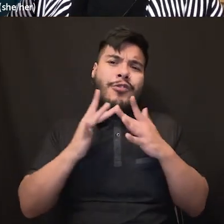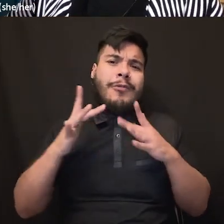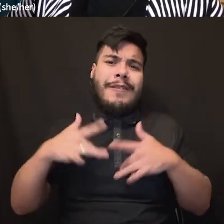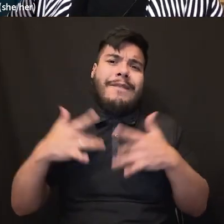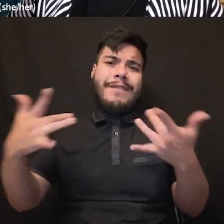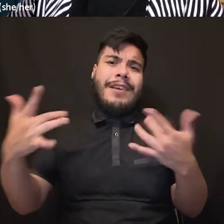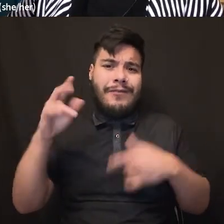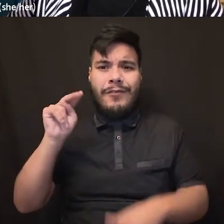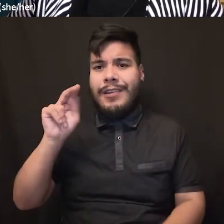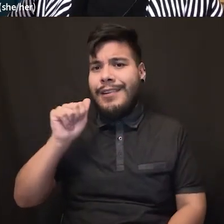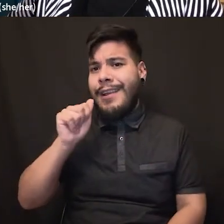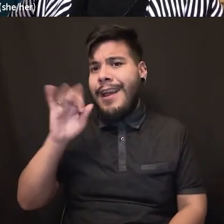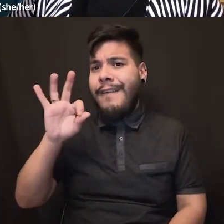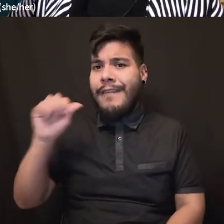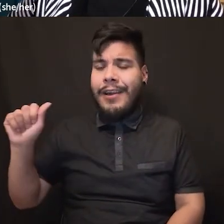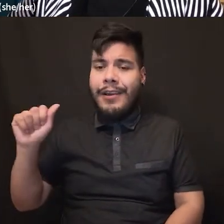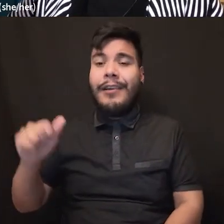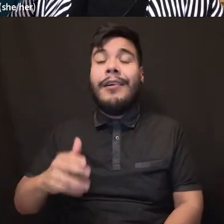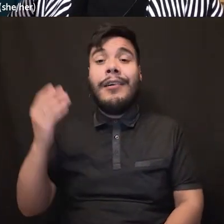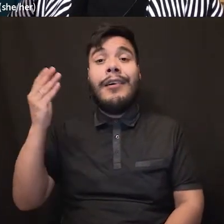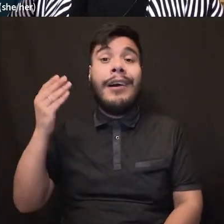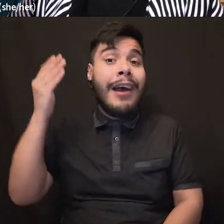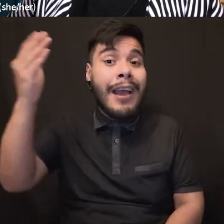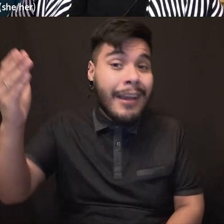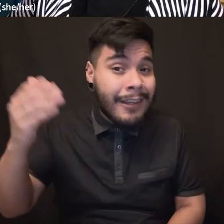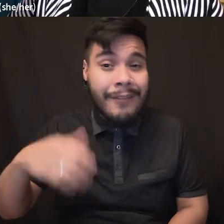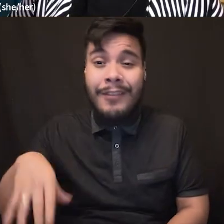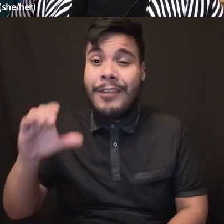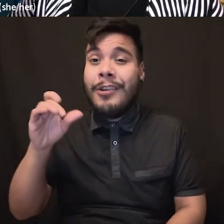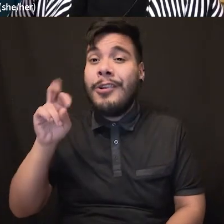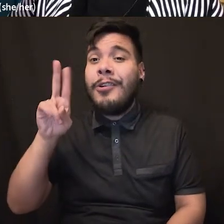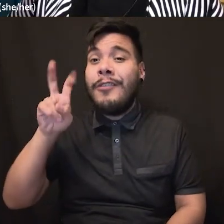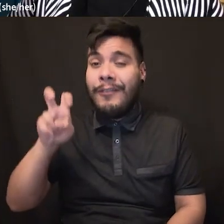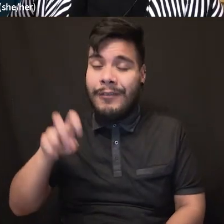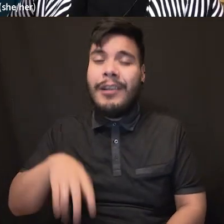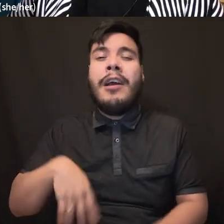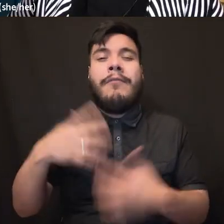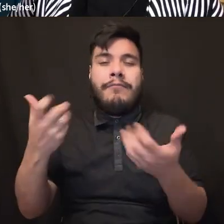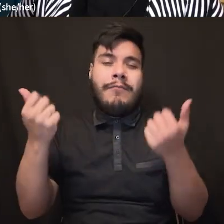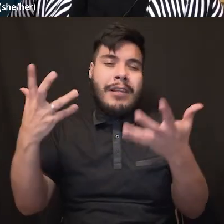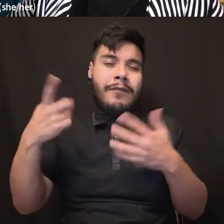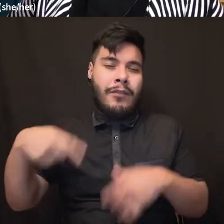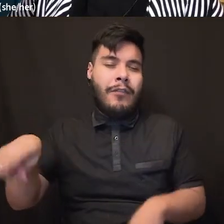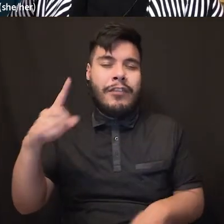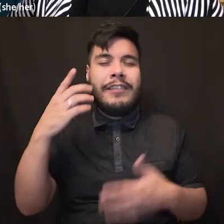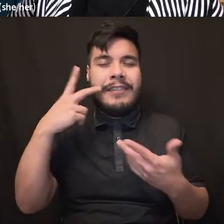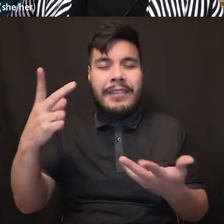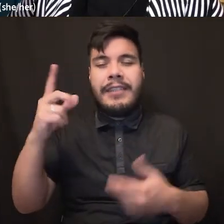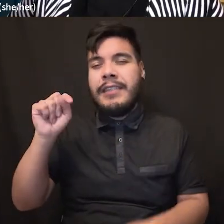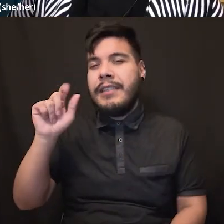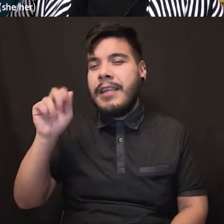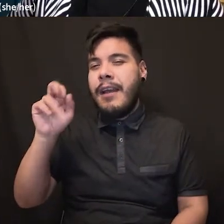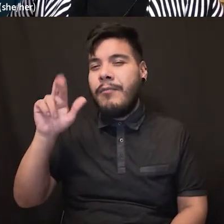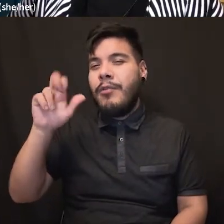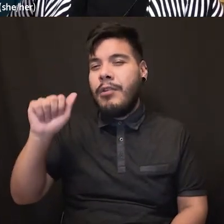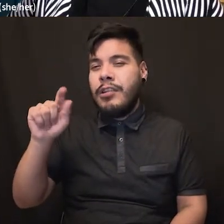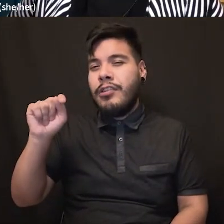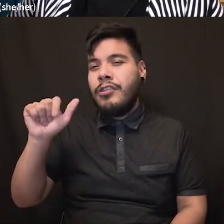Series, Ahead of the Curve, which is our fashion show. Of course, some of you have seen Tamra Talks, which is our